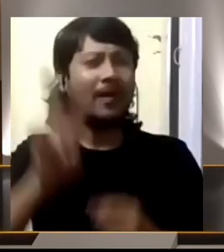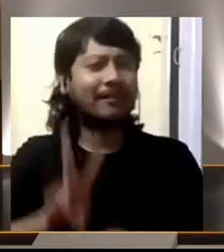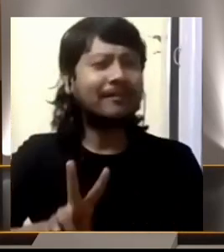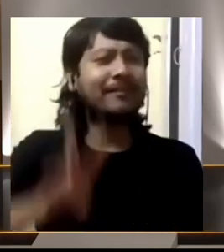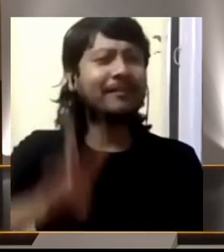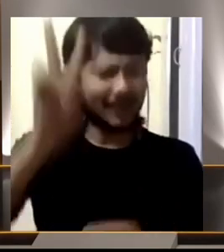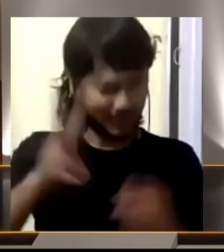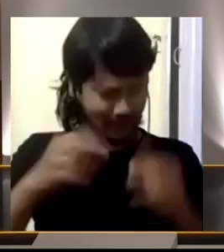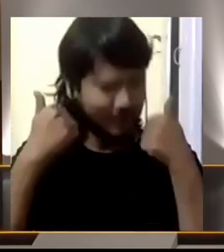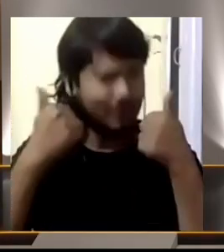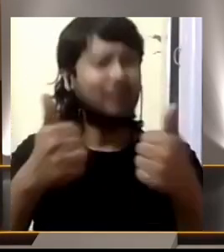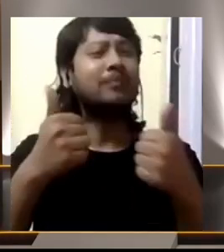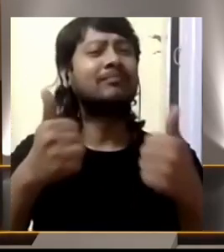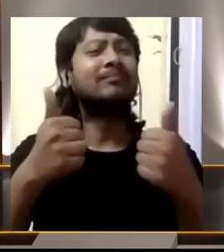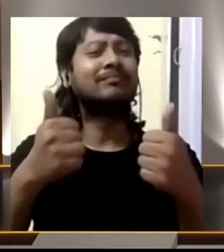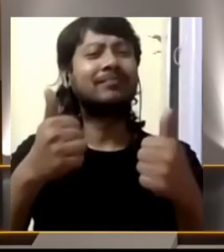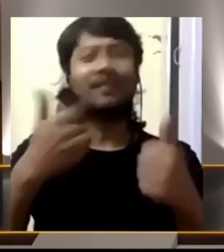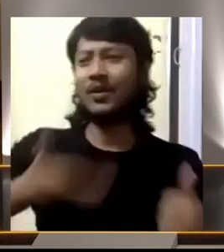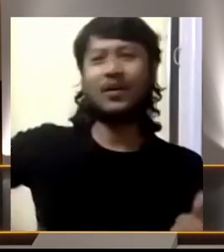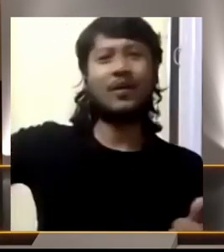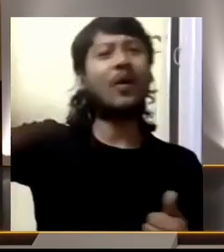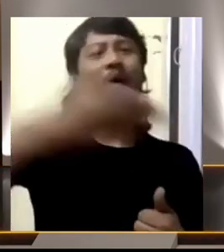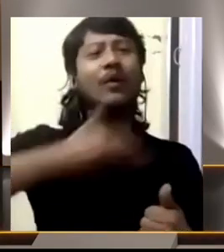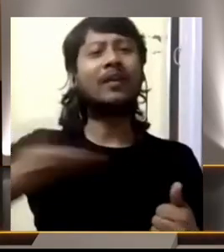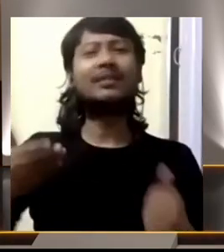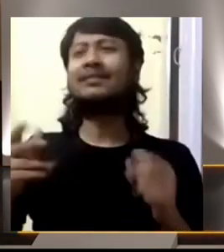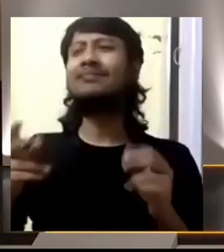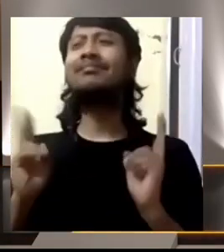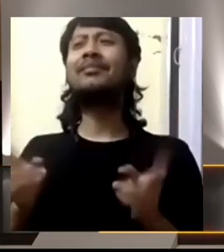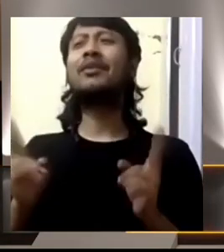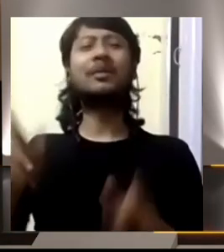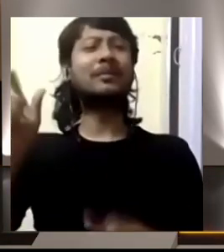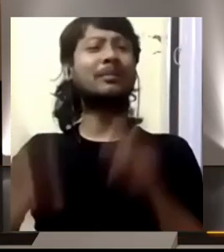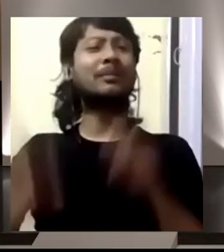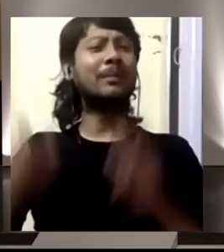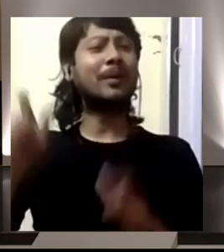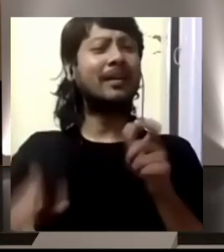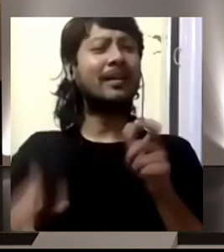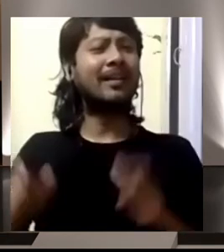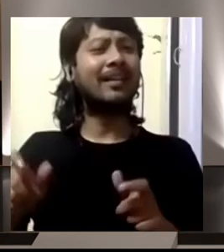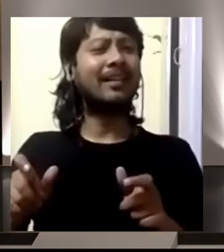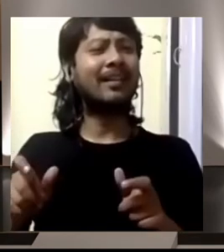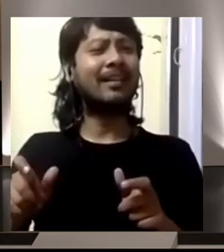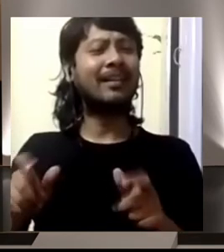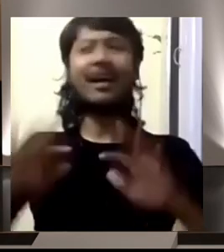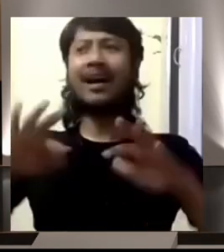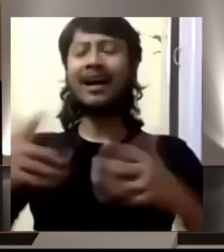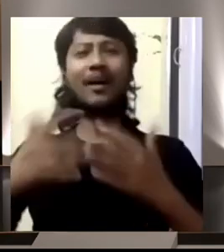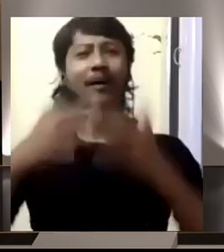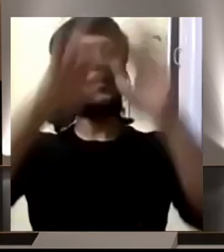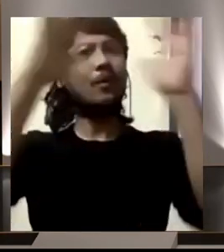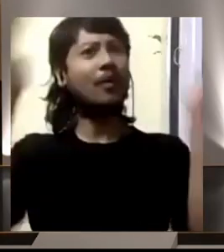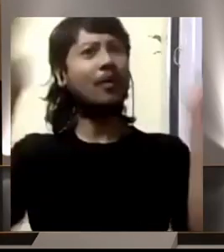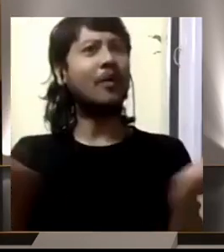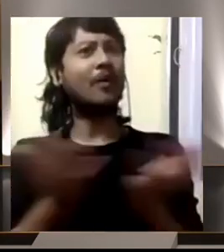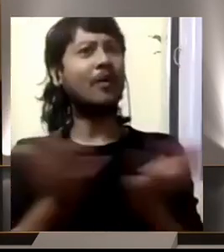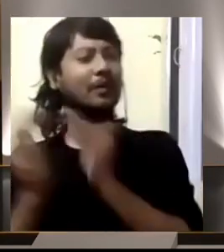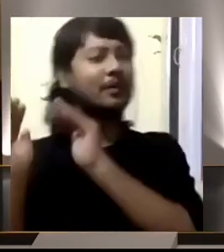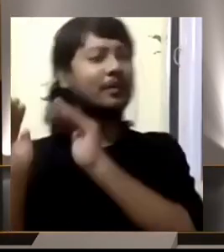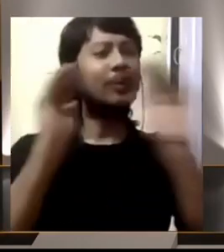ordinary people in the world could learn from. And I felt happy that I was able to gain that from you.